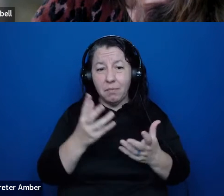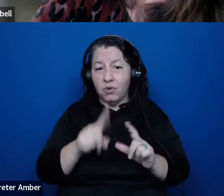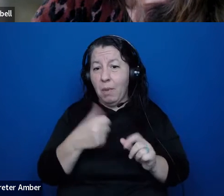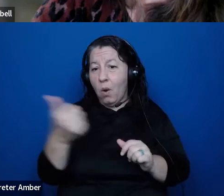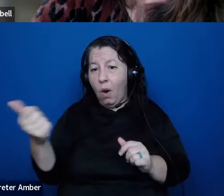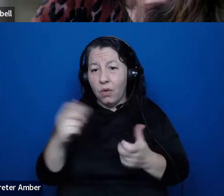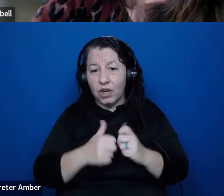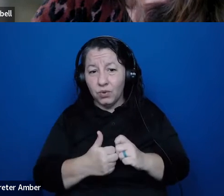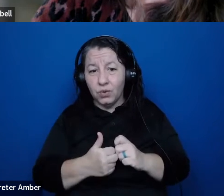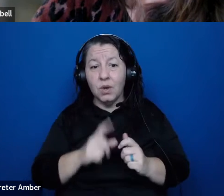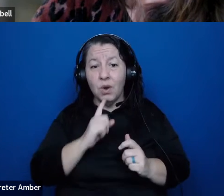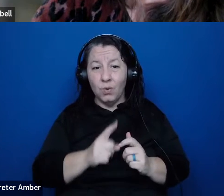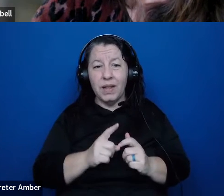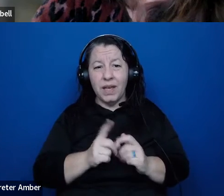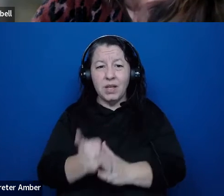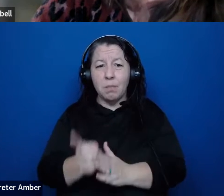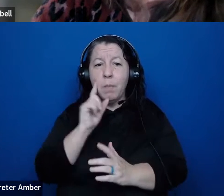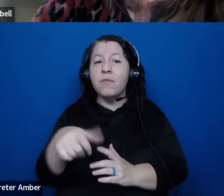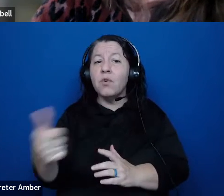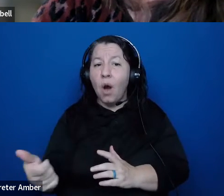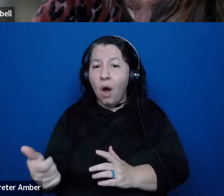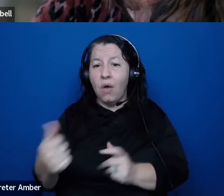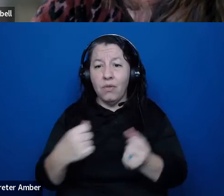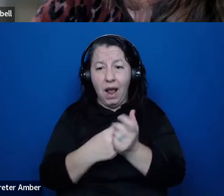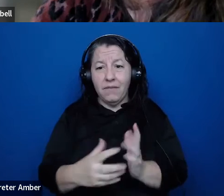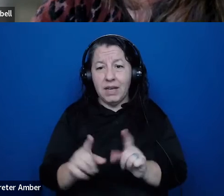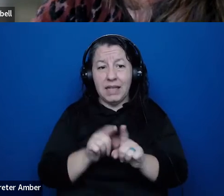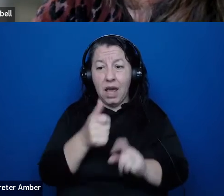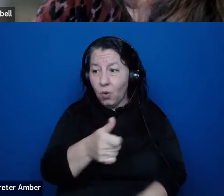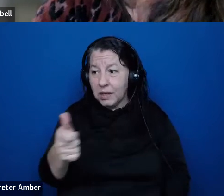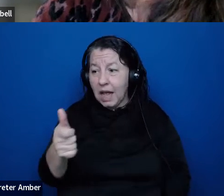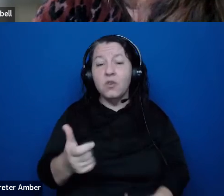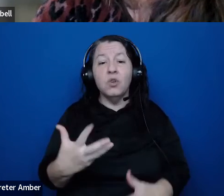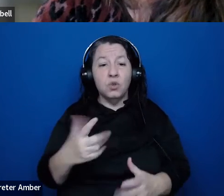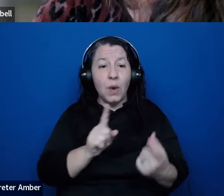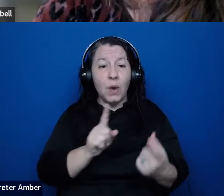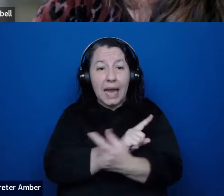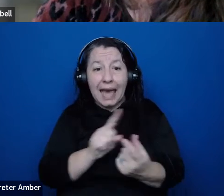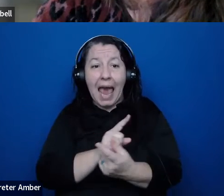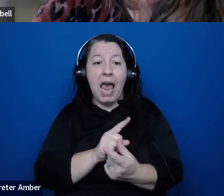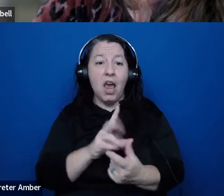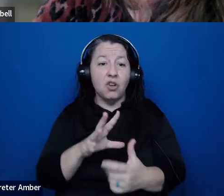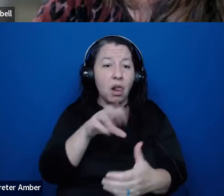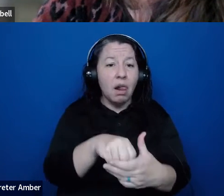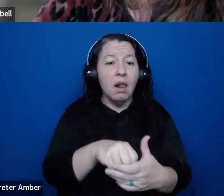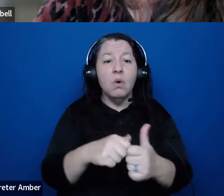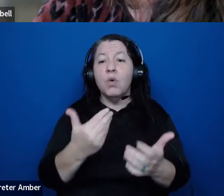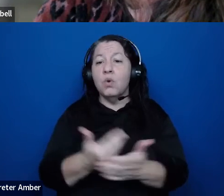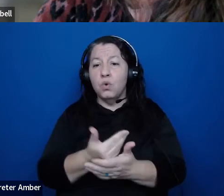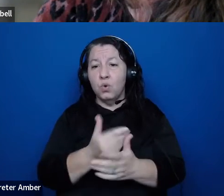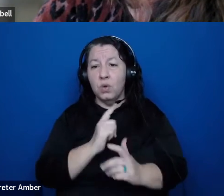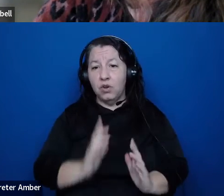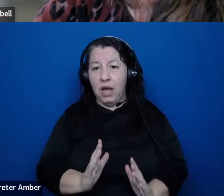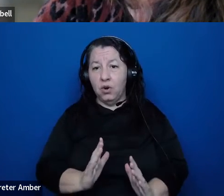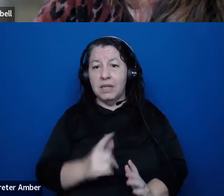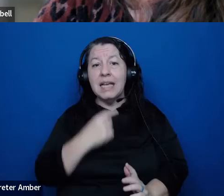for advocates like yourselves to engage with your new legislators and tell your story, put yourself out